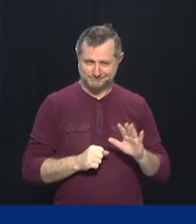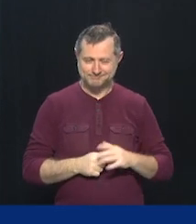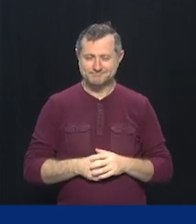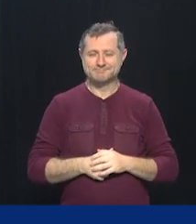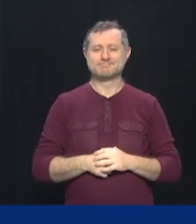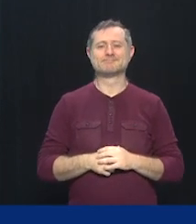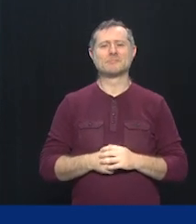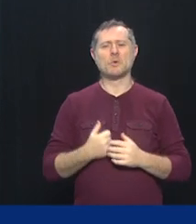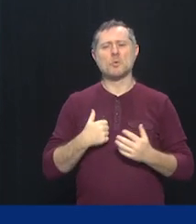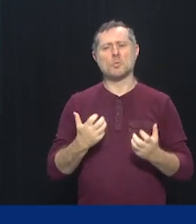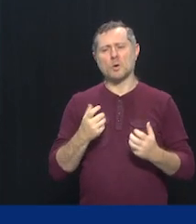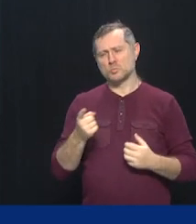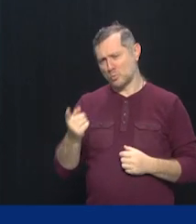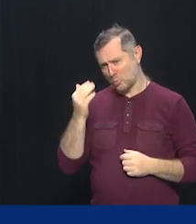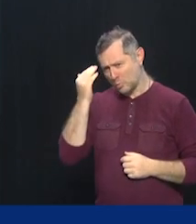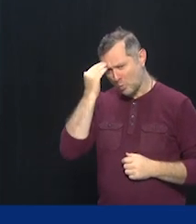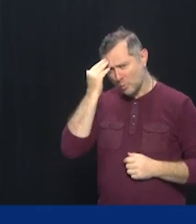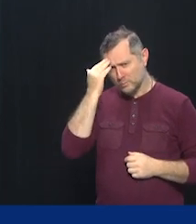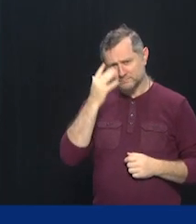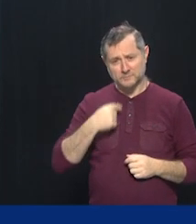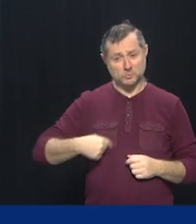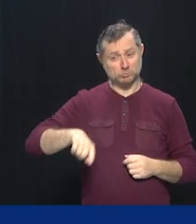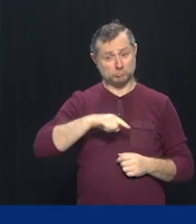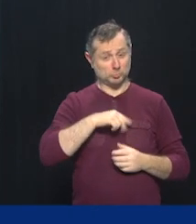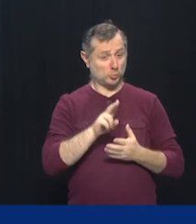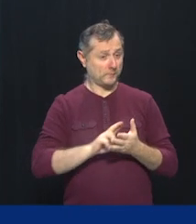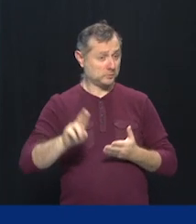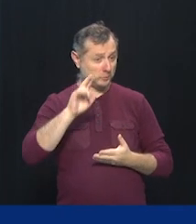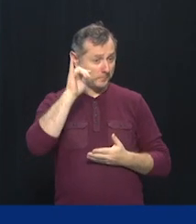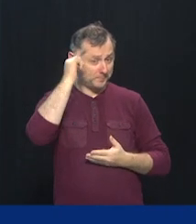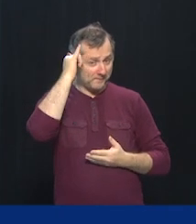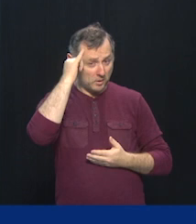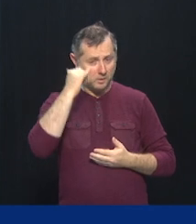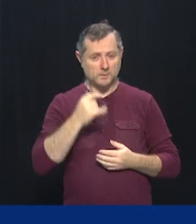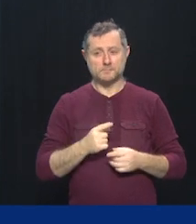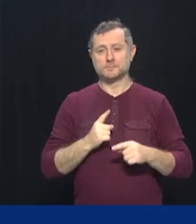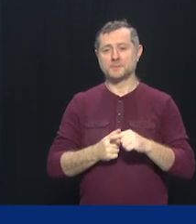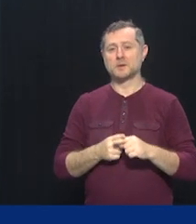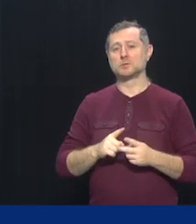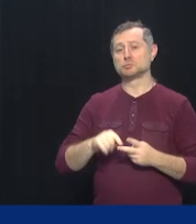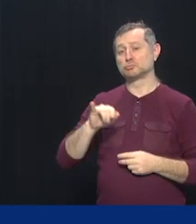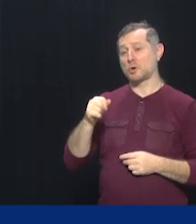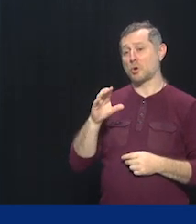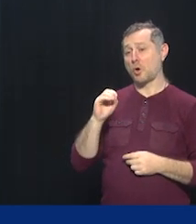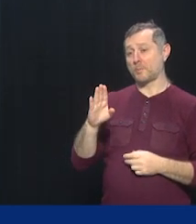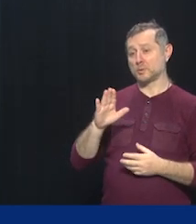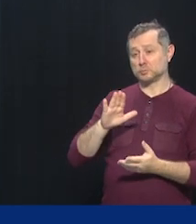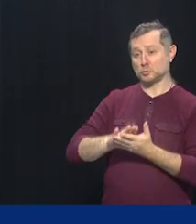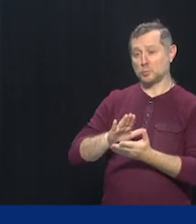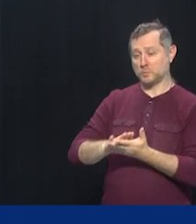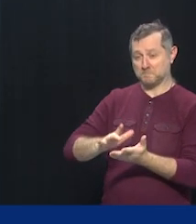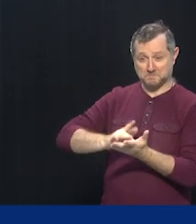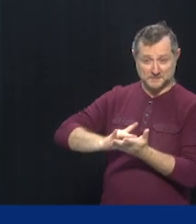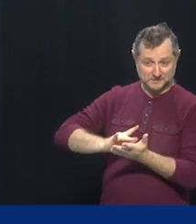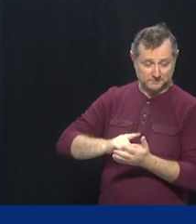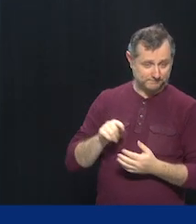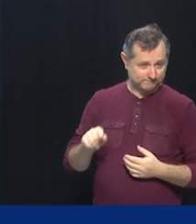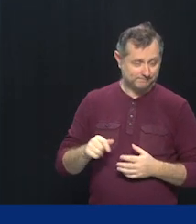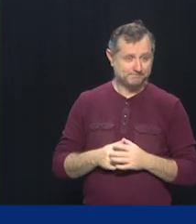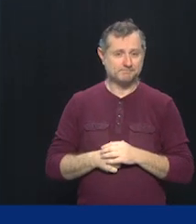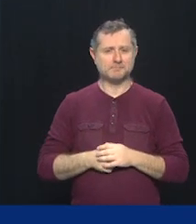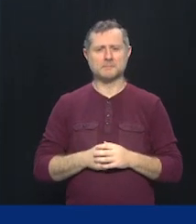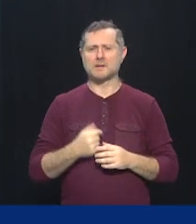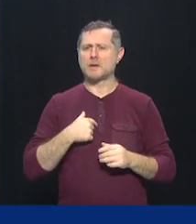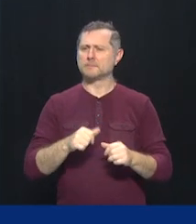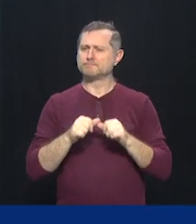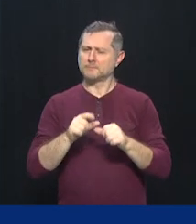that all of us at the University of Buffalo and in the Jacobs School of Medicine and Biomedical Sciences remain committed